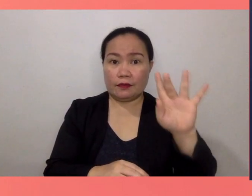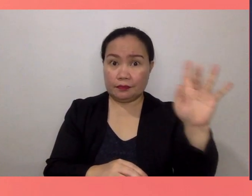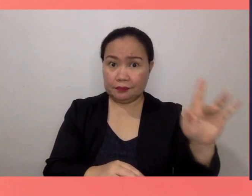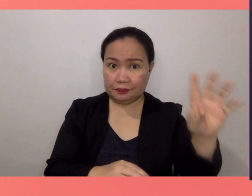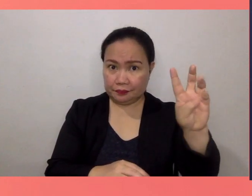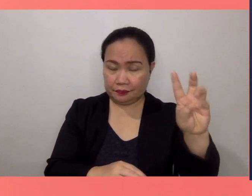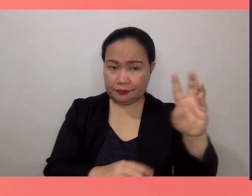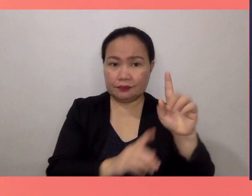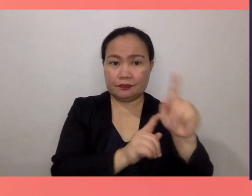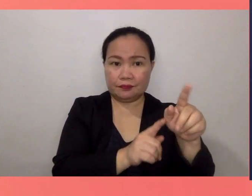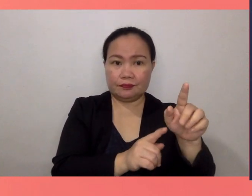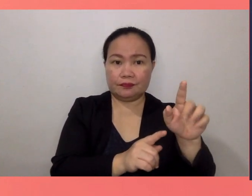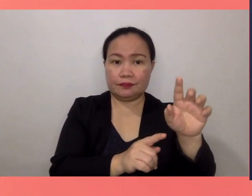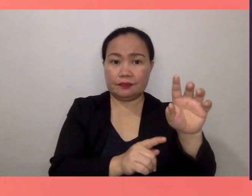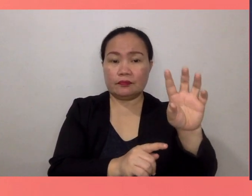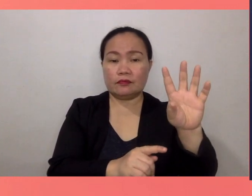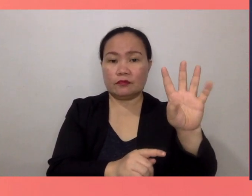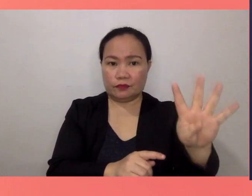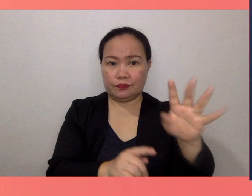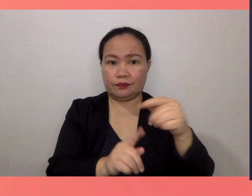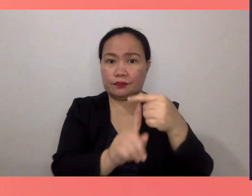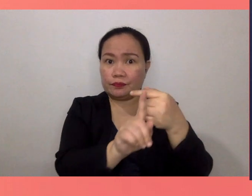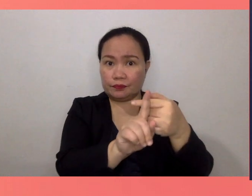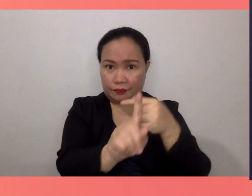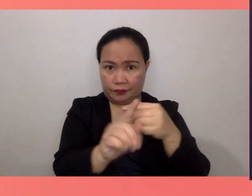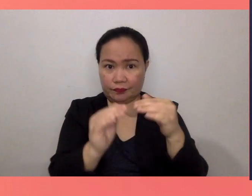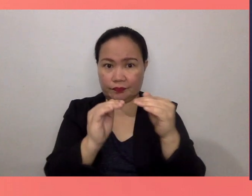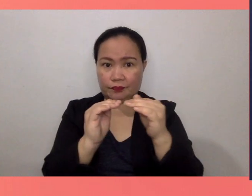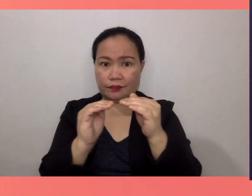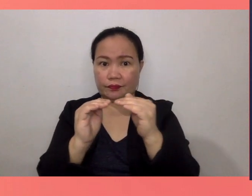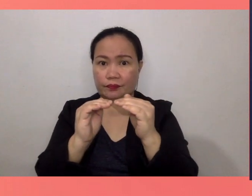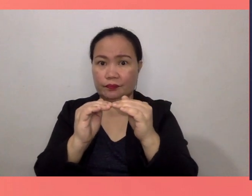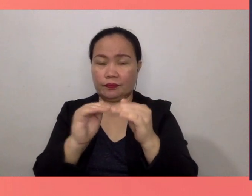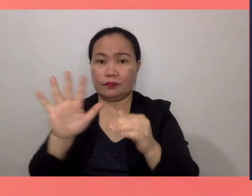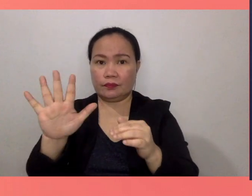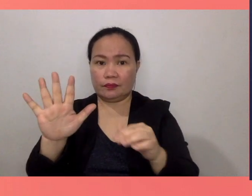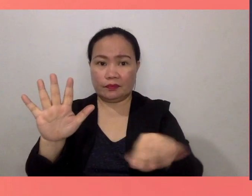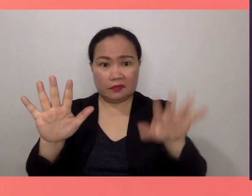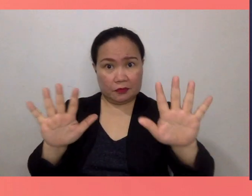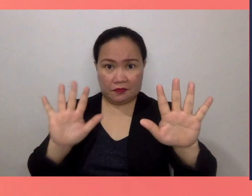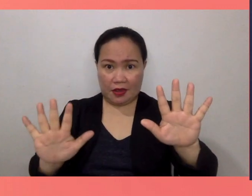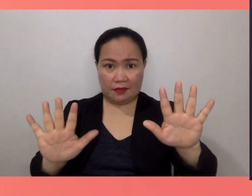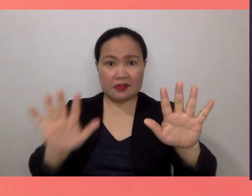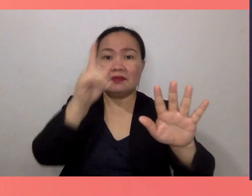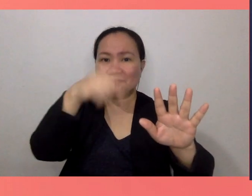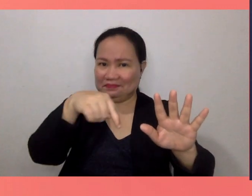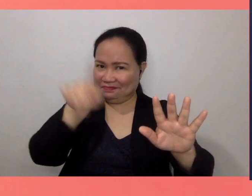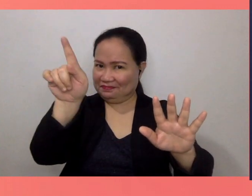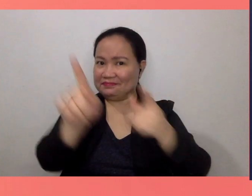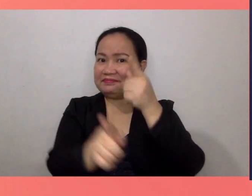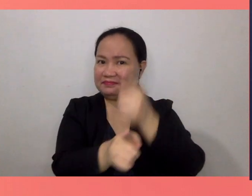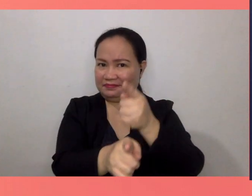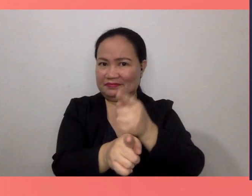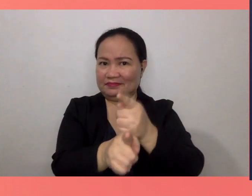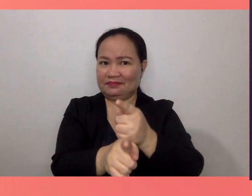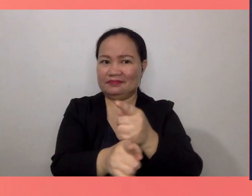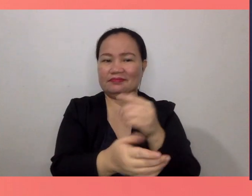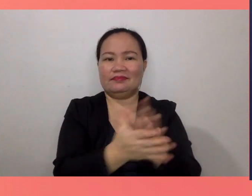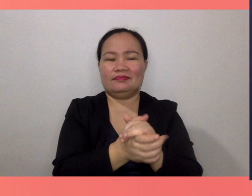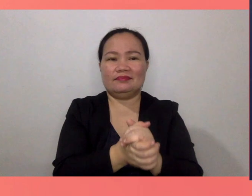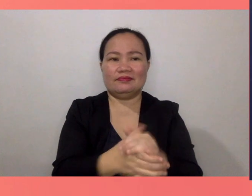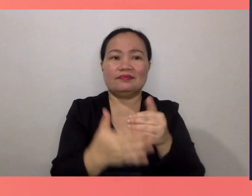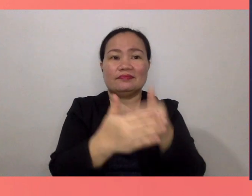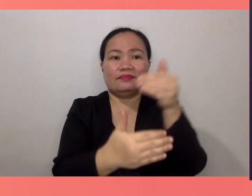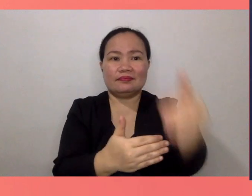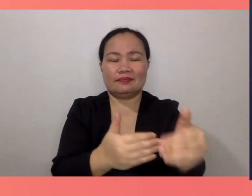therefore, yung solution na nakuha natin is true. Okay, ibig sabihin, tama ito. Next.